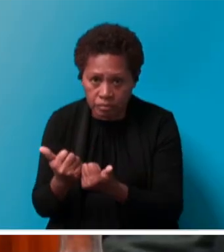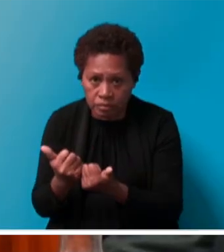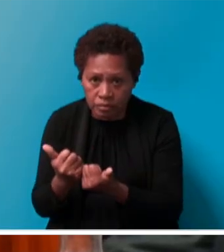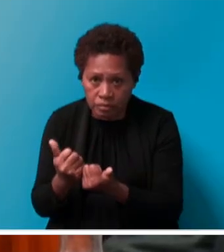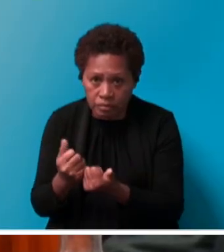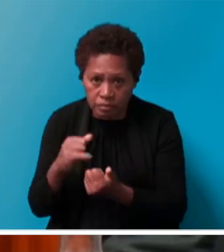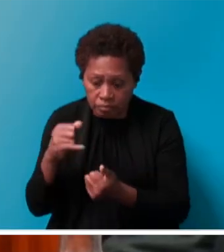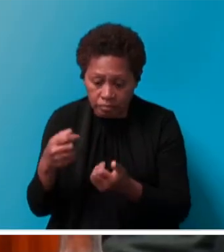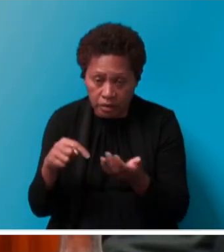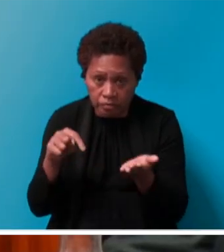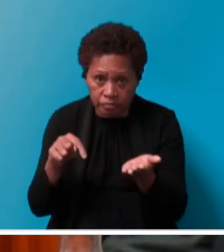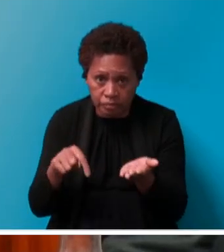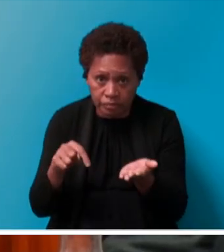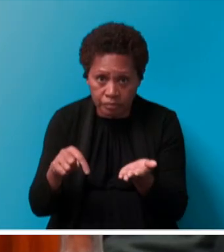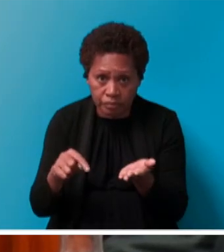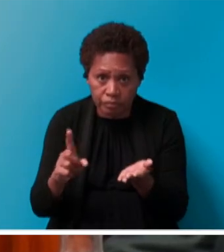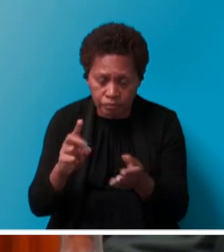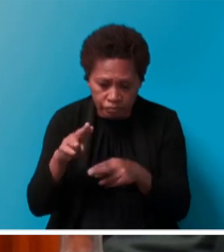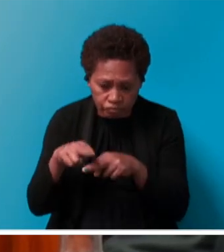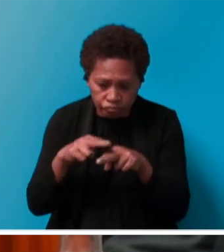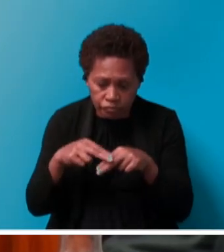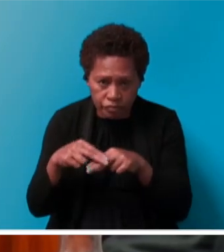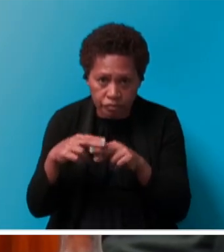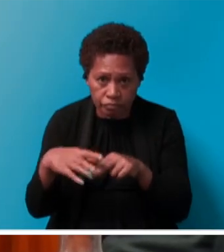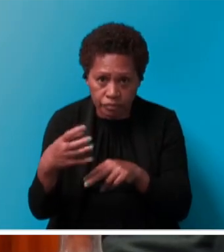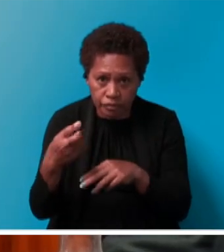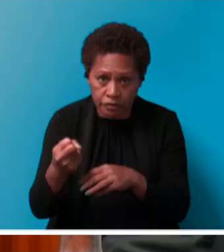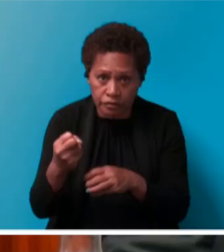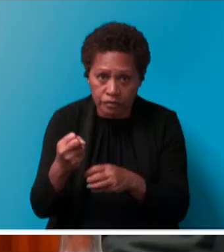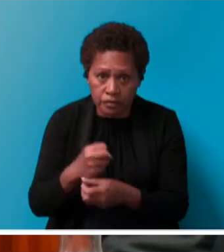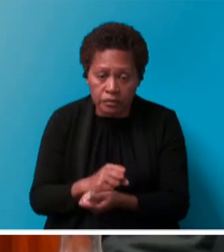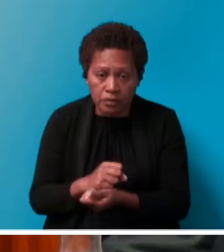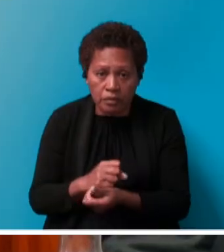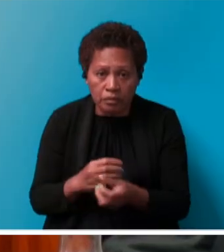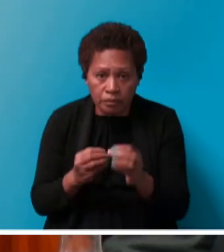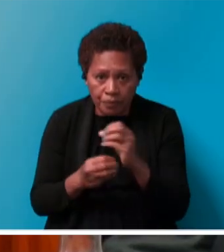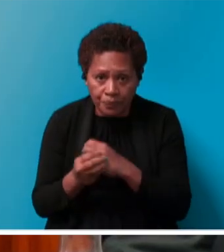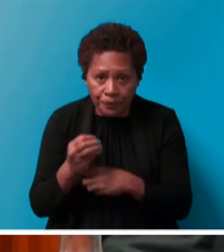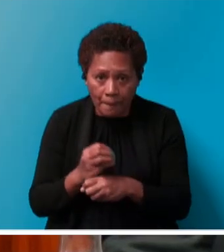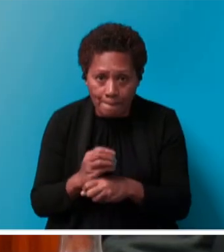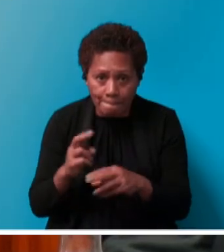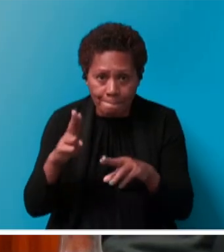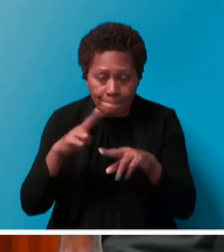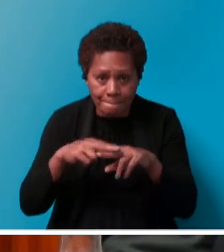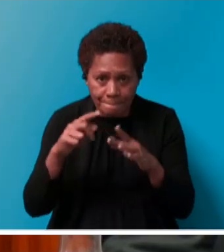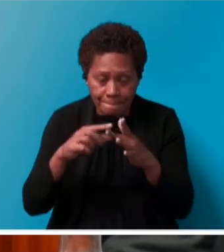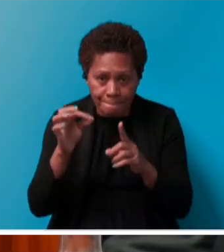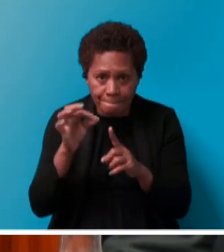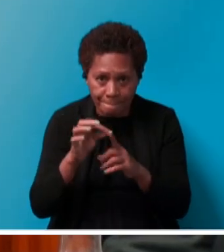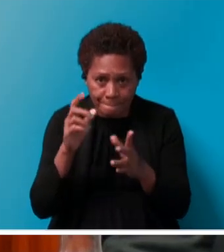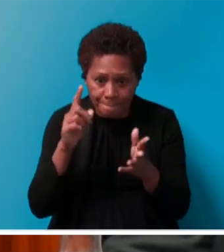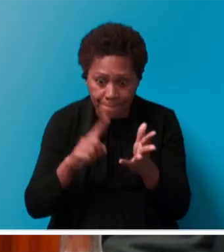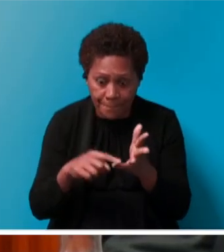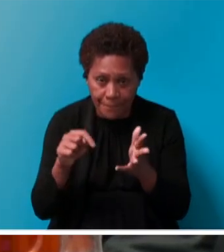the modernization of the Fiji Intellectual Property Office, or what is commonly called FIPO. The current